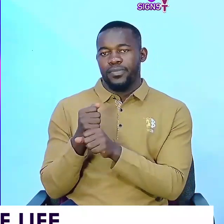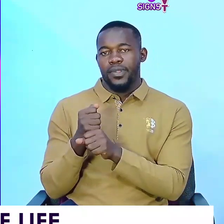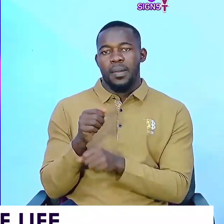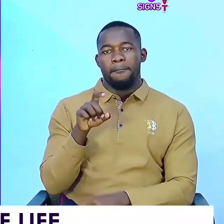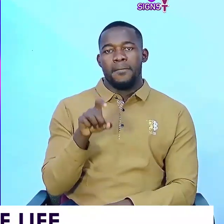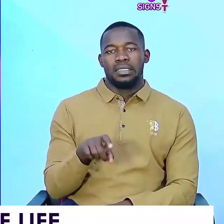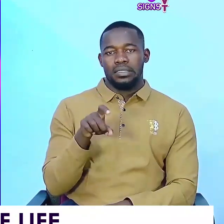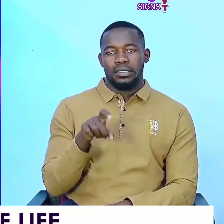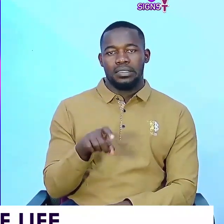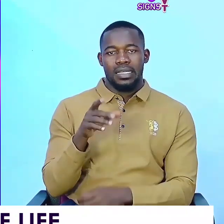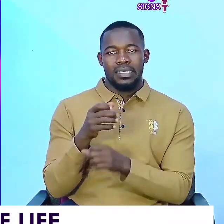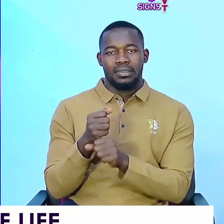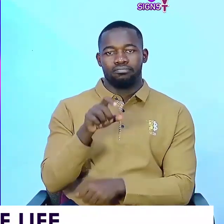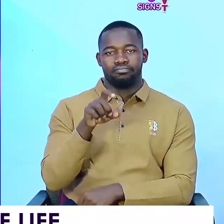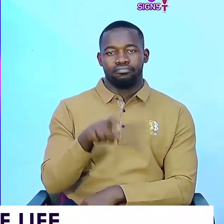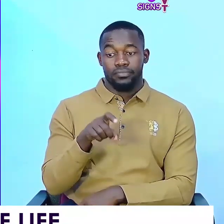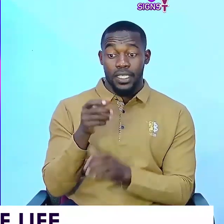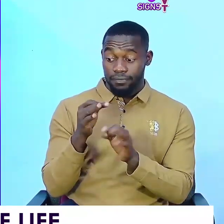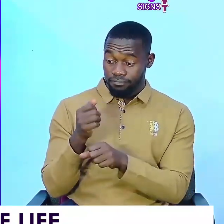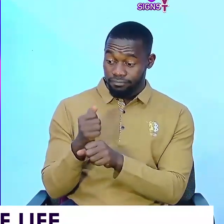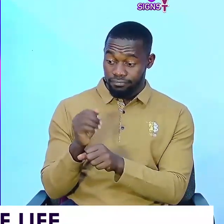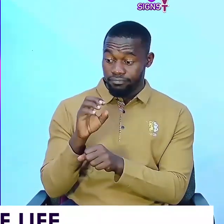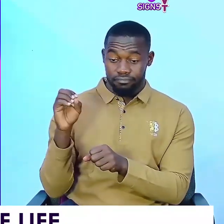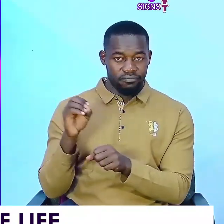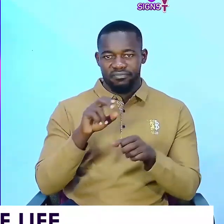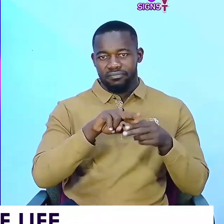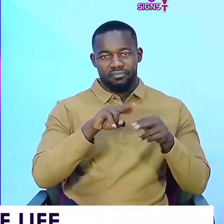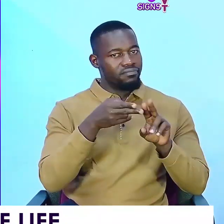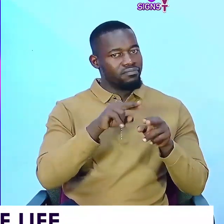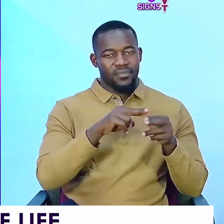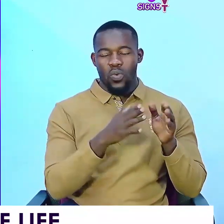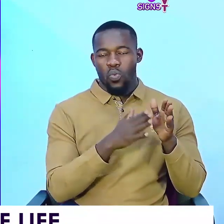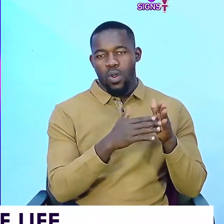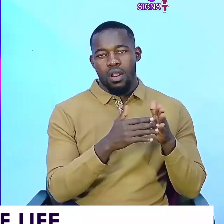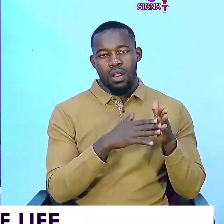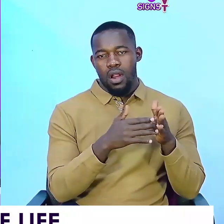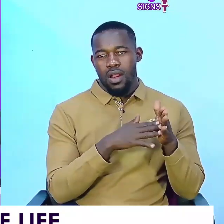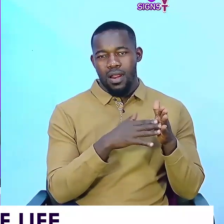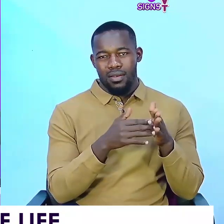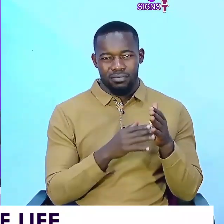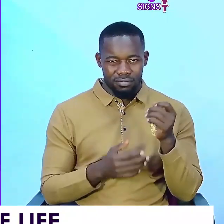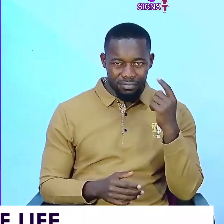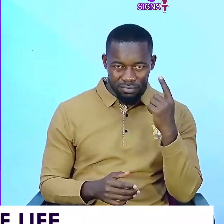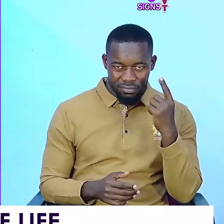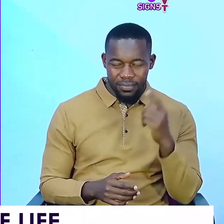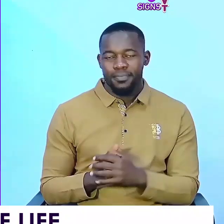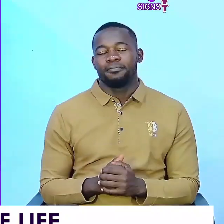the fundamentals that cannot be subtracted from that equation. Right. Yeah. But then,